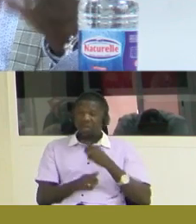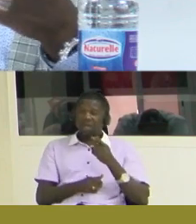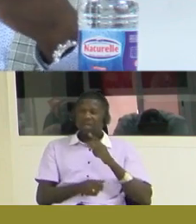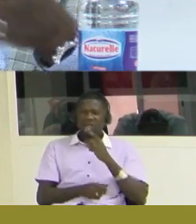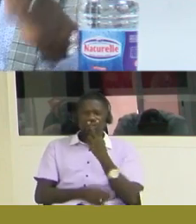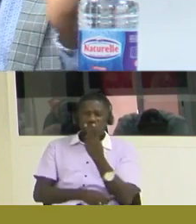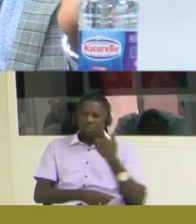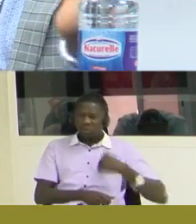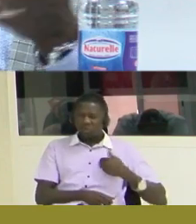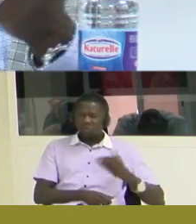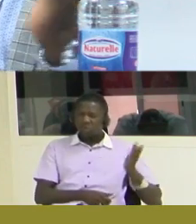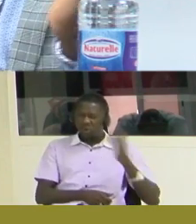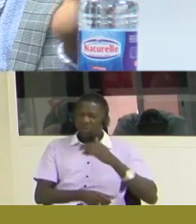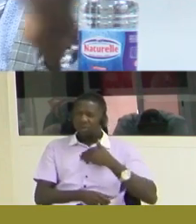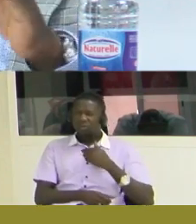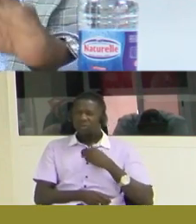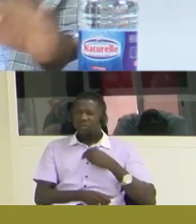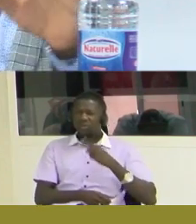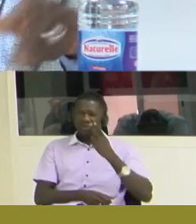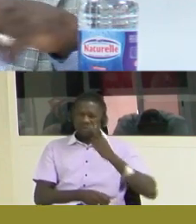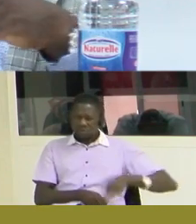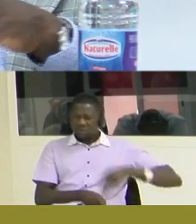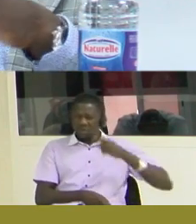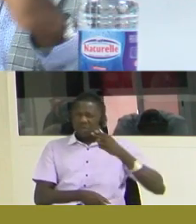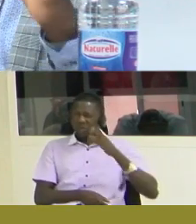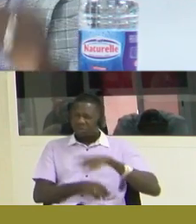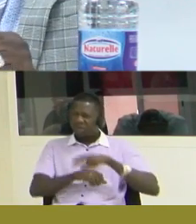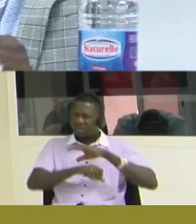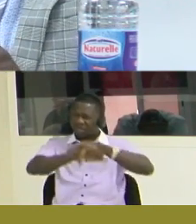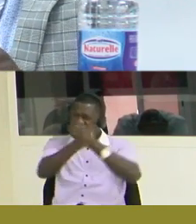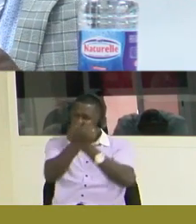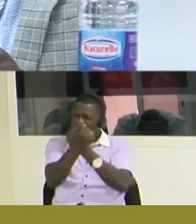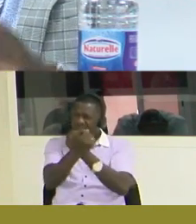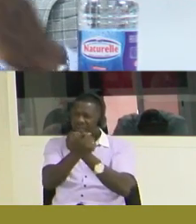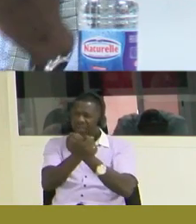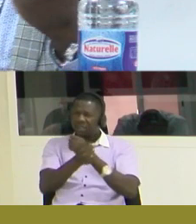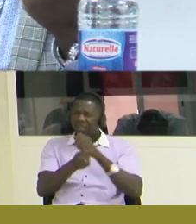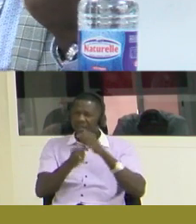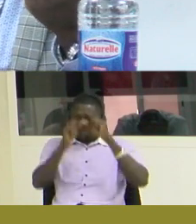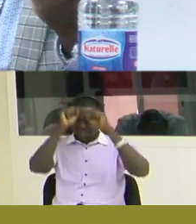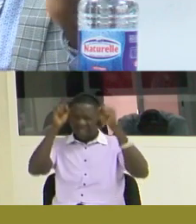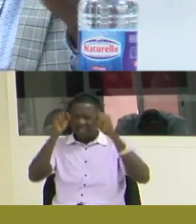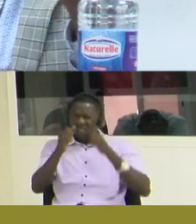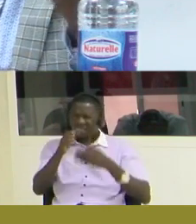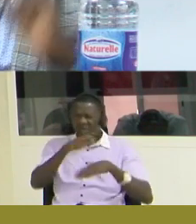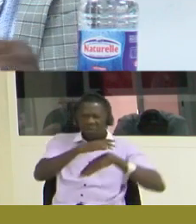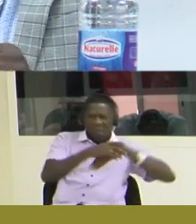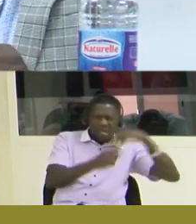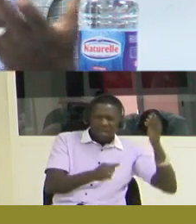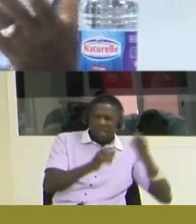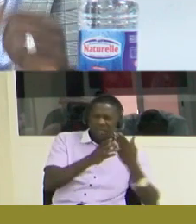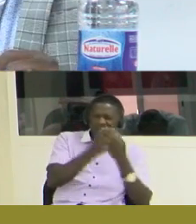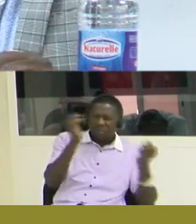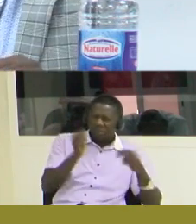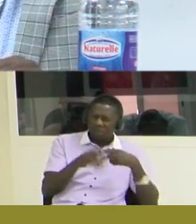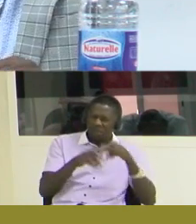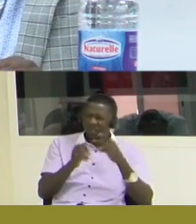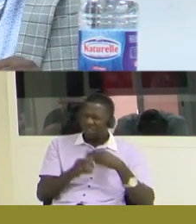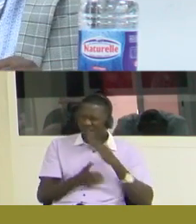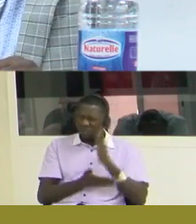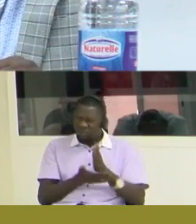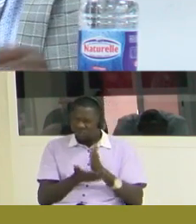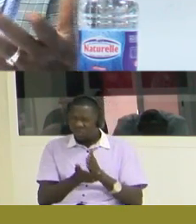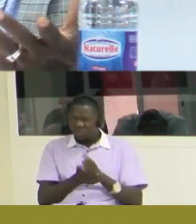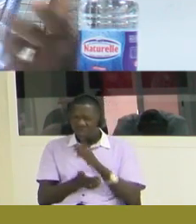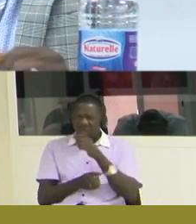pistols would just come and arrest the head of state like that and just whisk away with him is that reasonable is that is that what you're making us